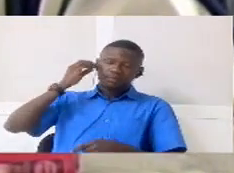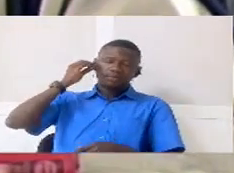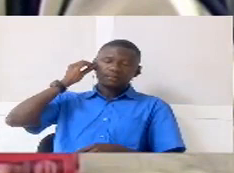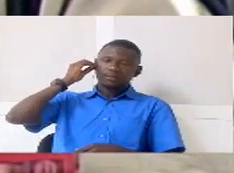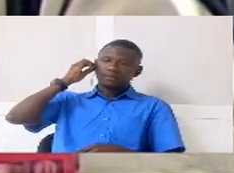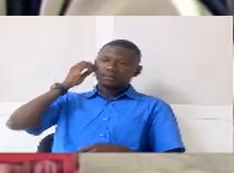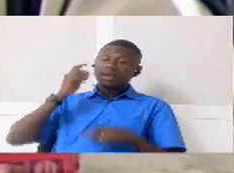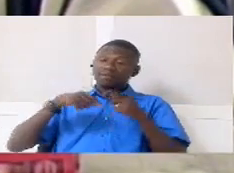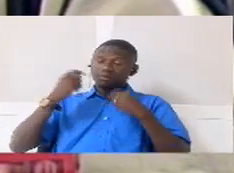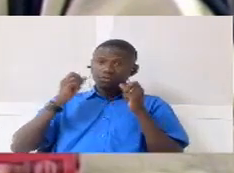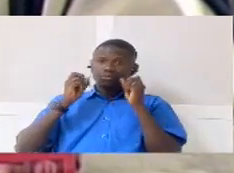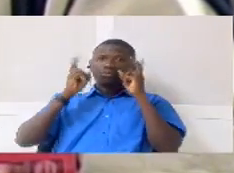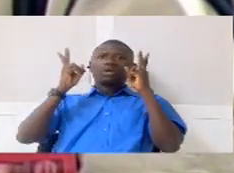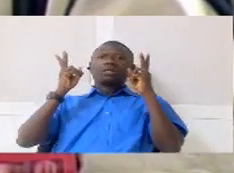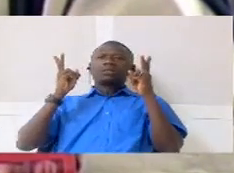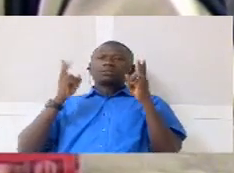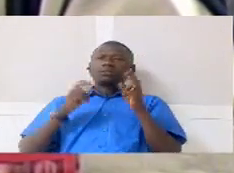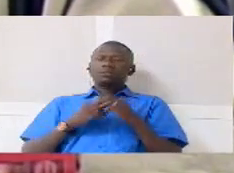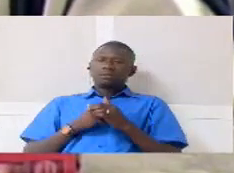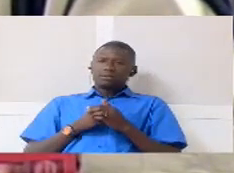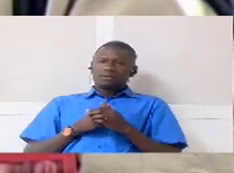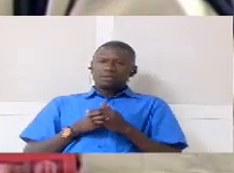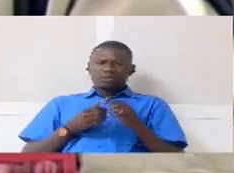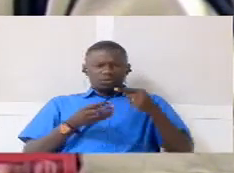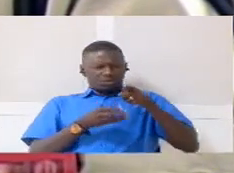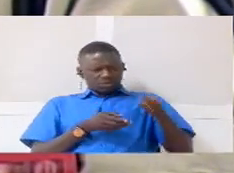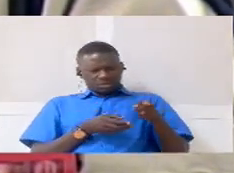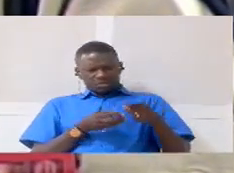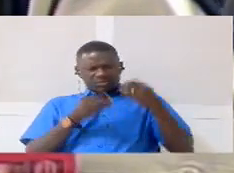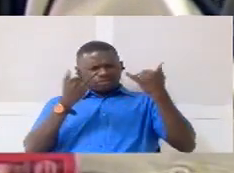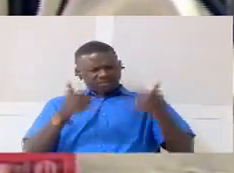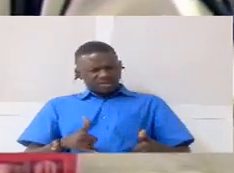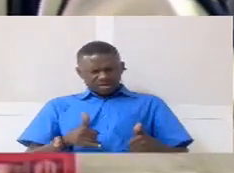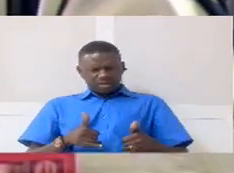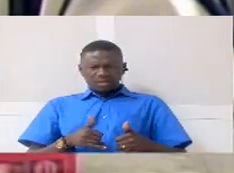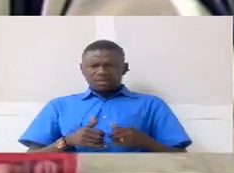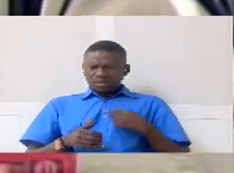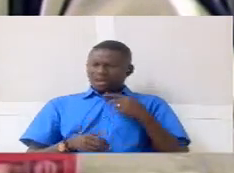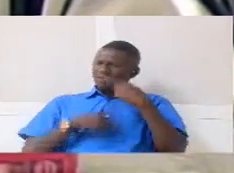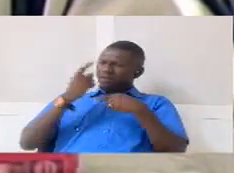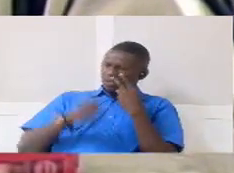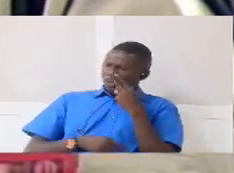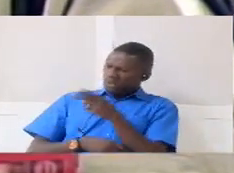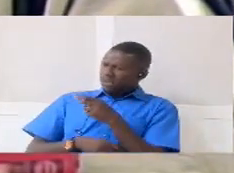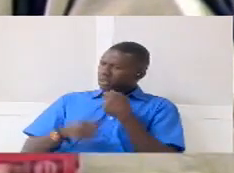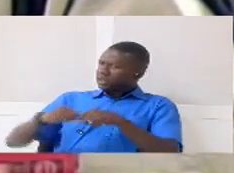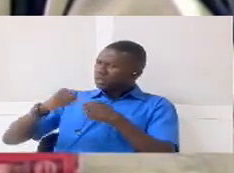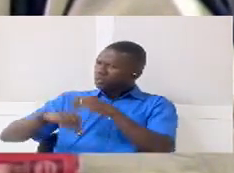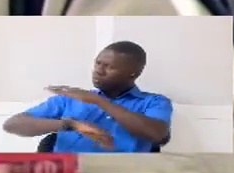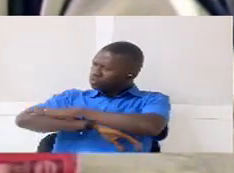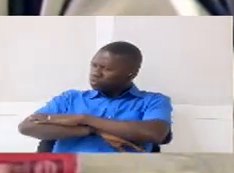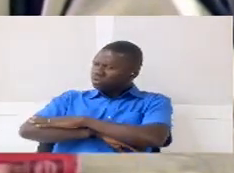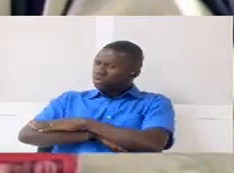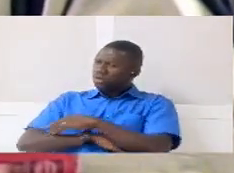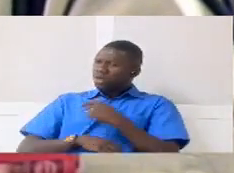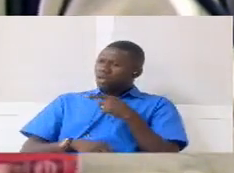I was then surprised. Those that failed, I eventually saw them at a training school.